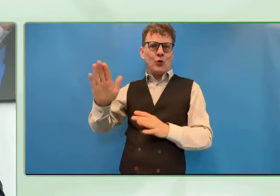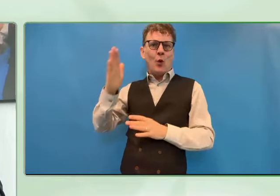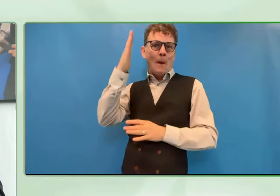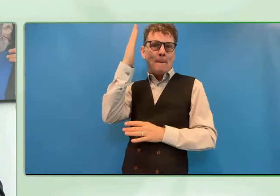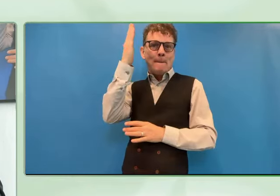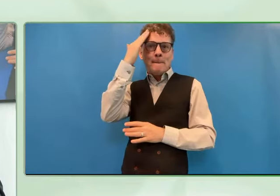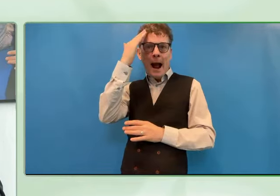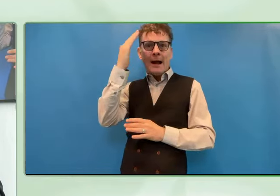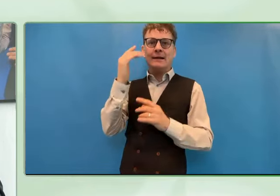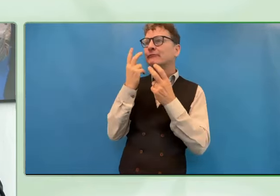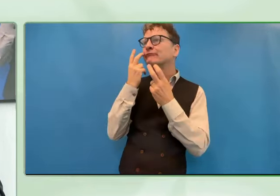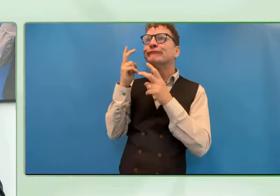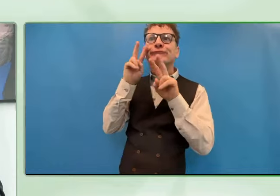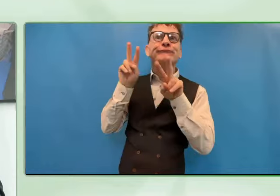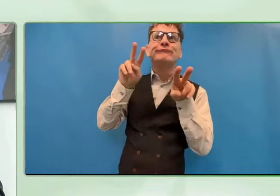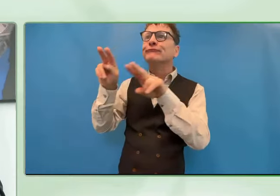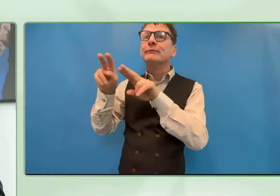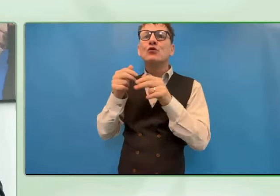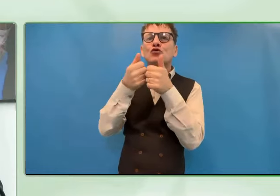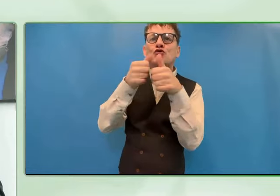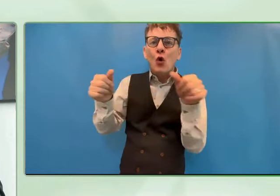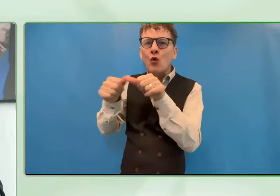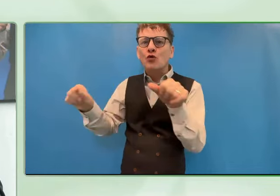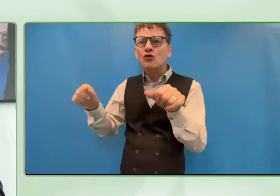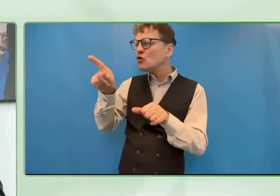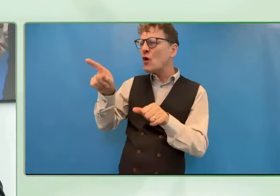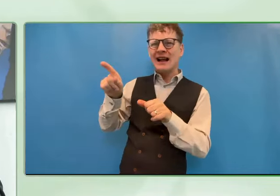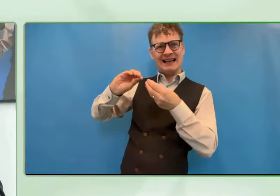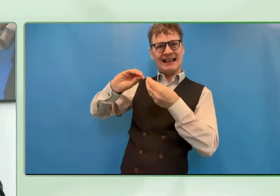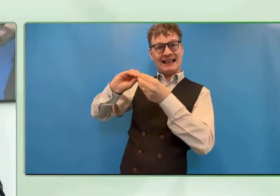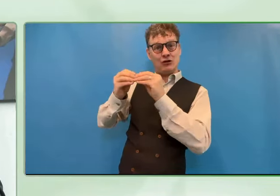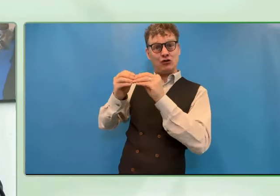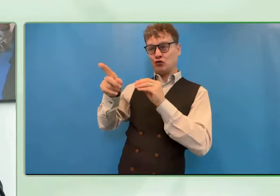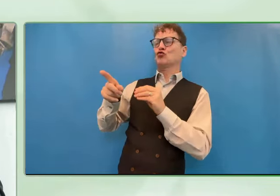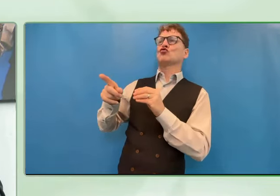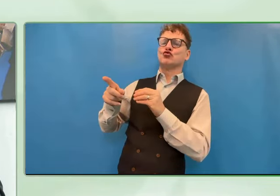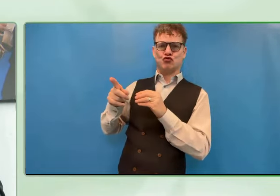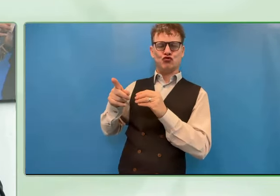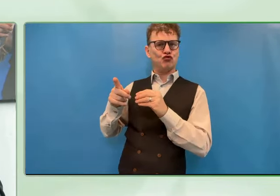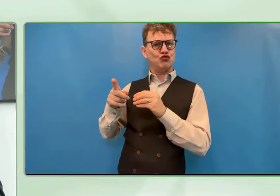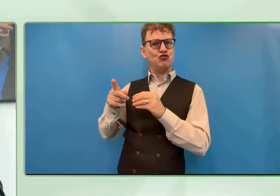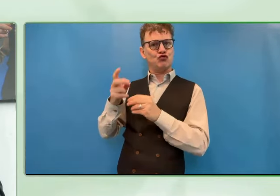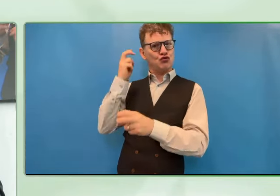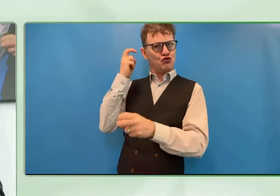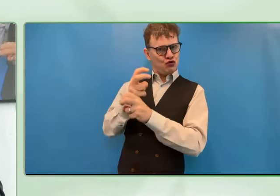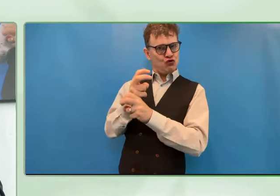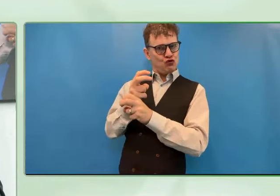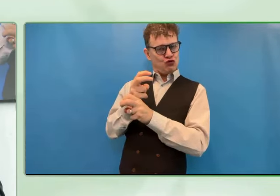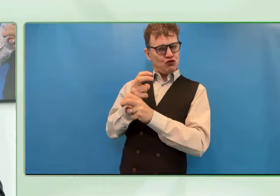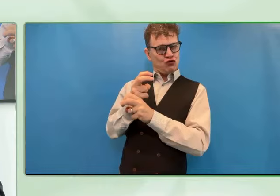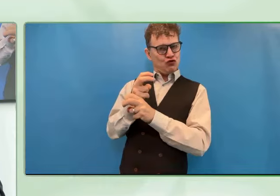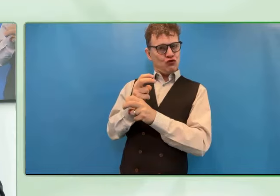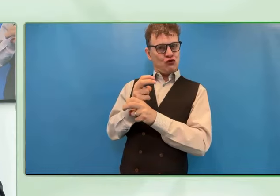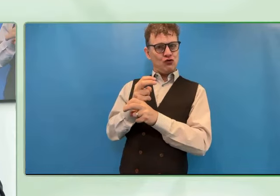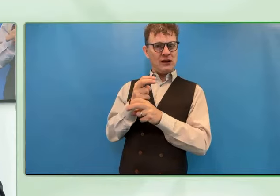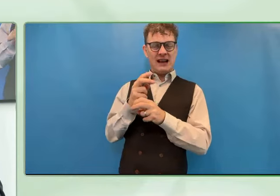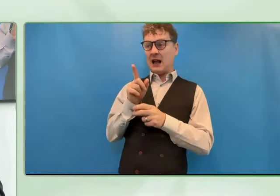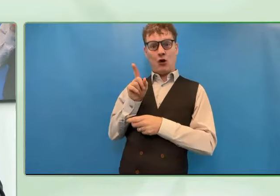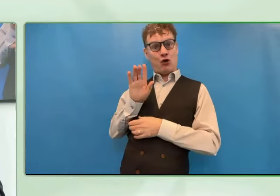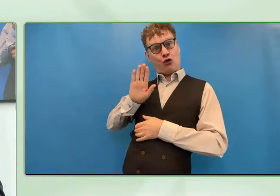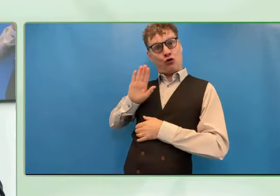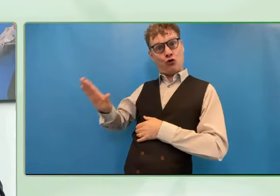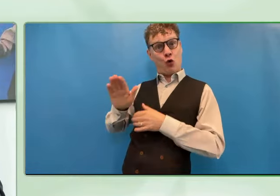solutions to really challenging and difficult issues. You did not tackle the easy stuff, the low-hanging fruit. You tackled some of the